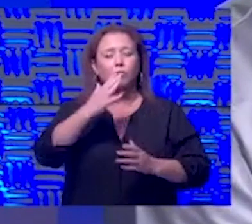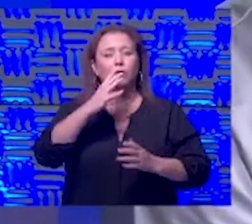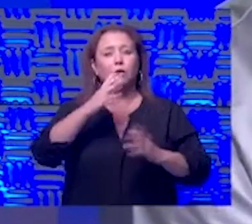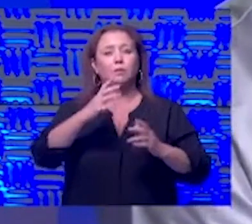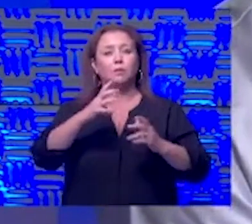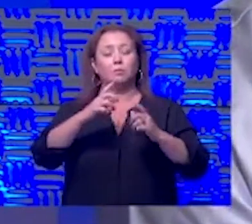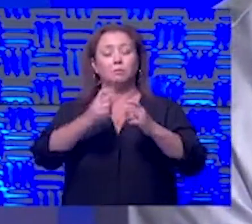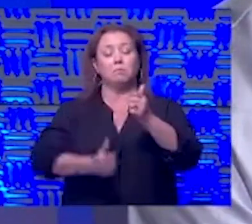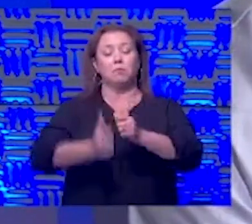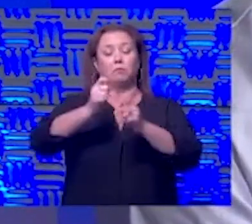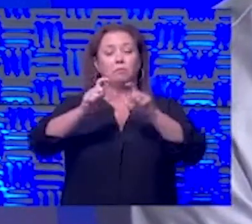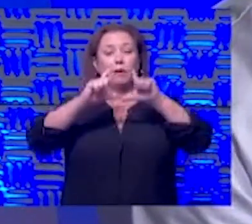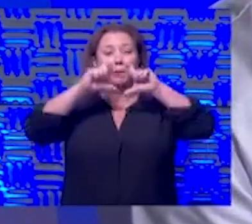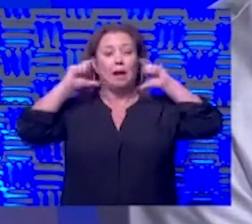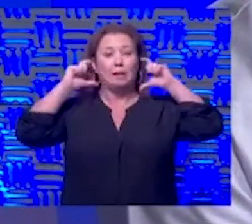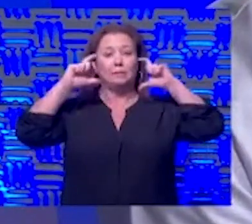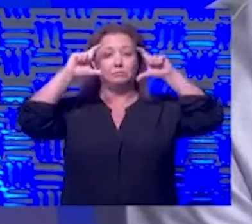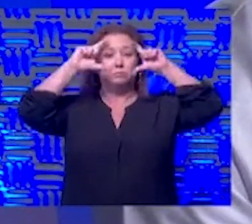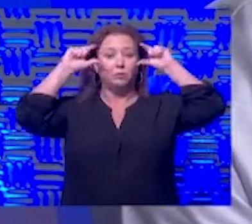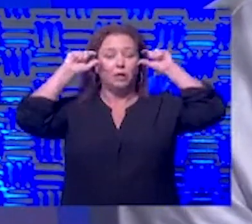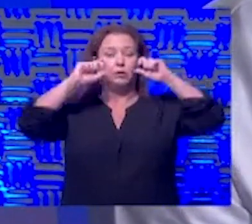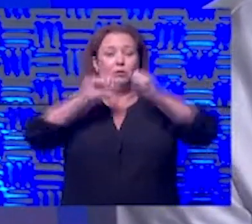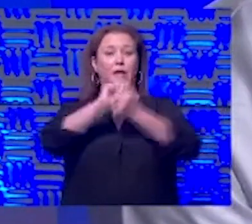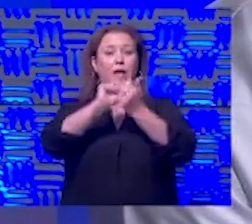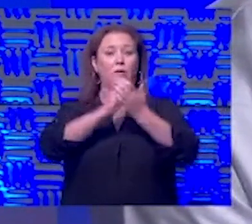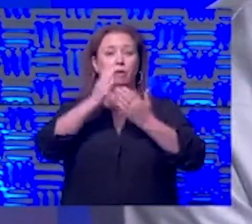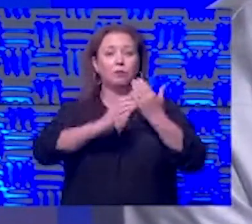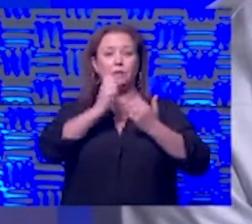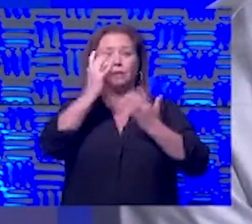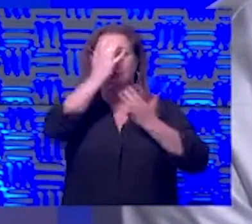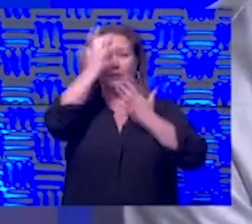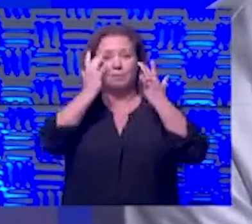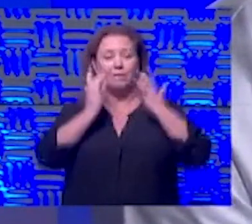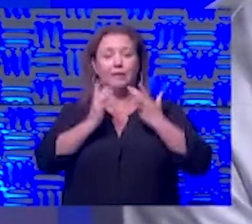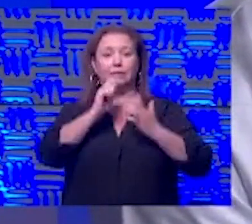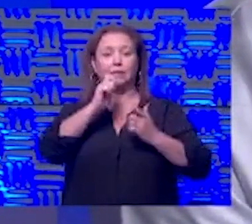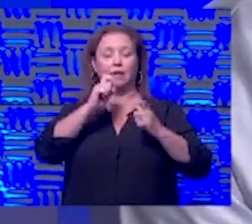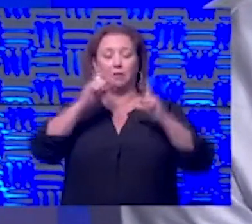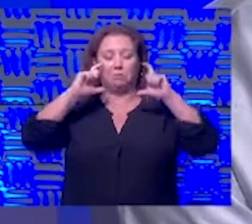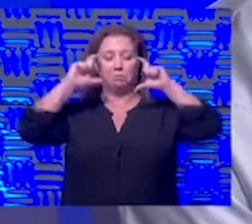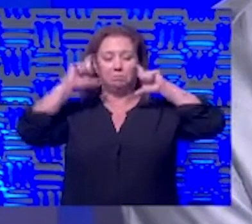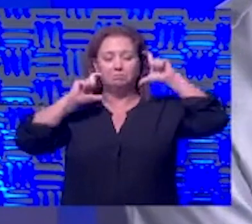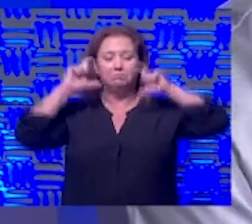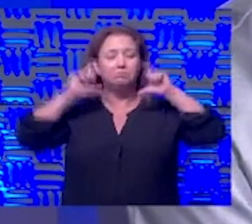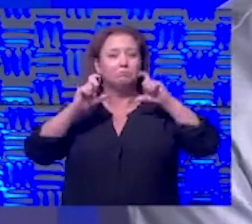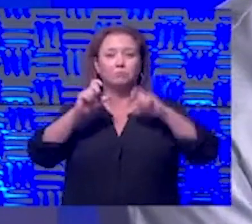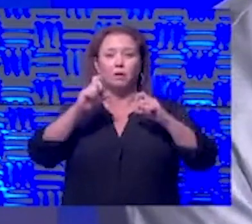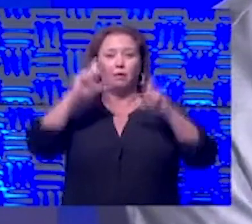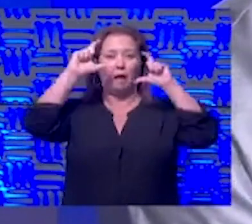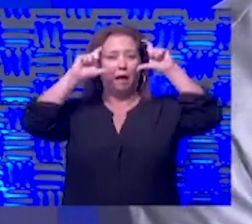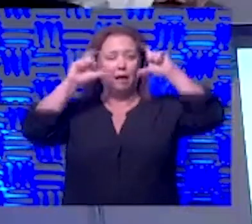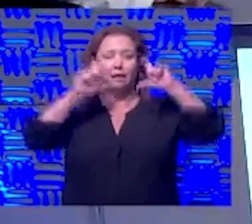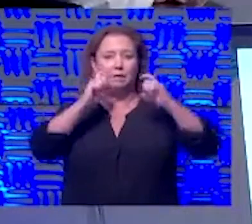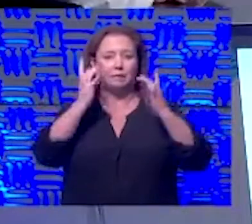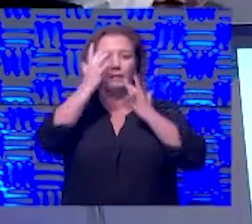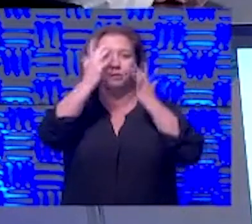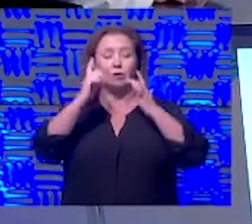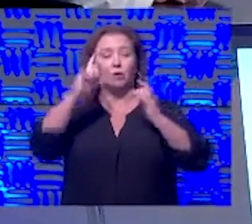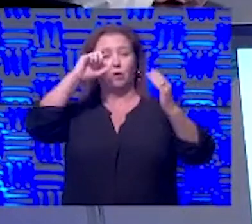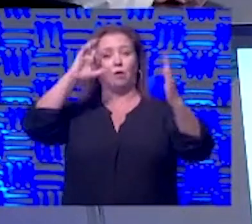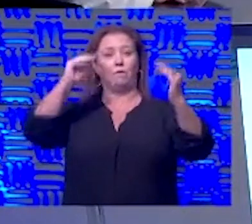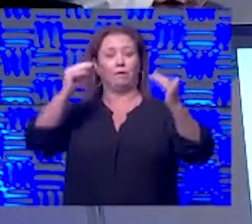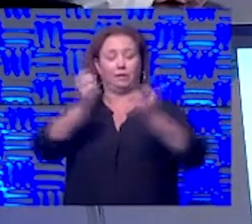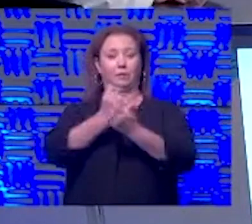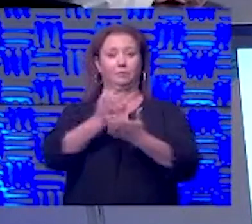was wearing mask, eye protection, using hand hygiene, not touching my face, not manipulating the mask or the eye protection, and hopefully it'll go